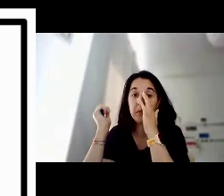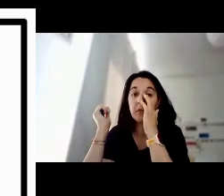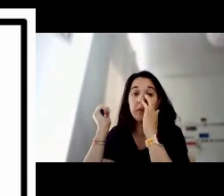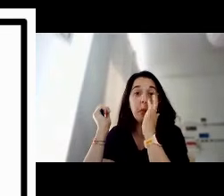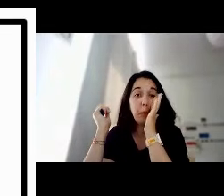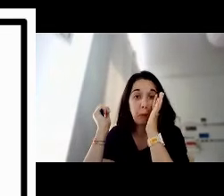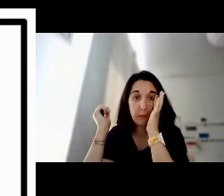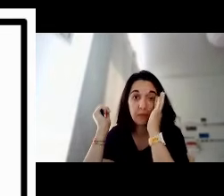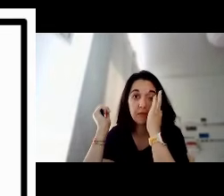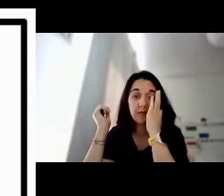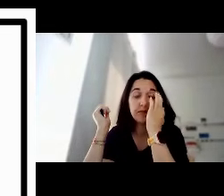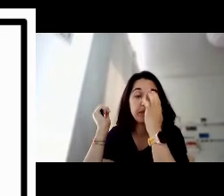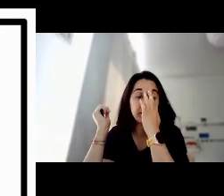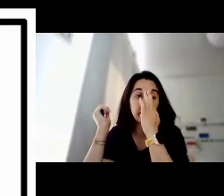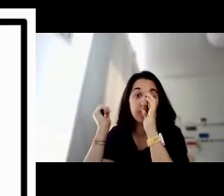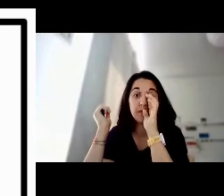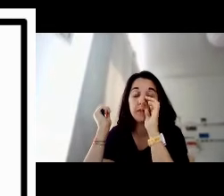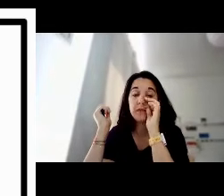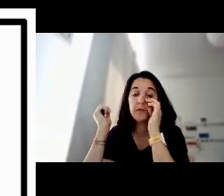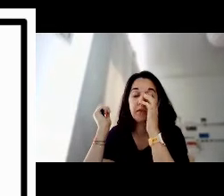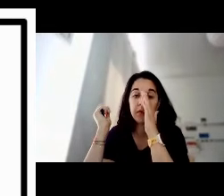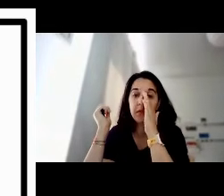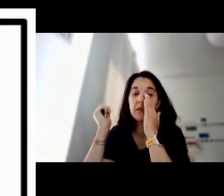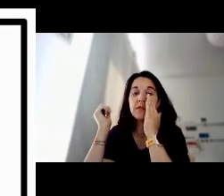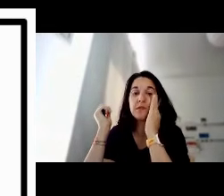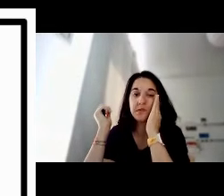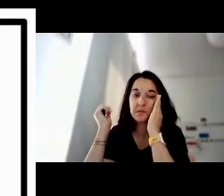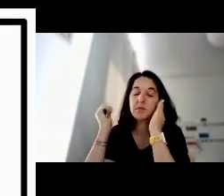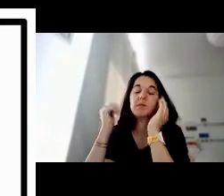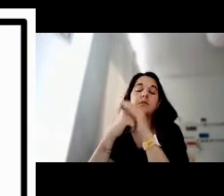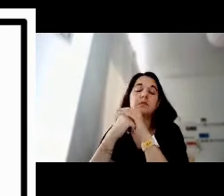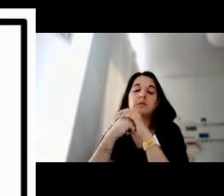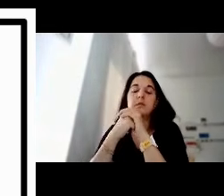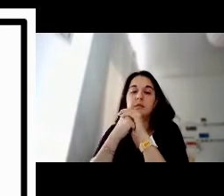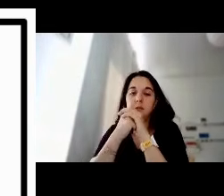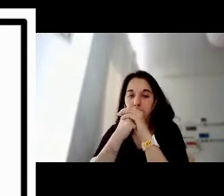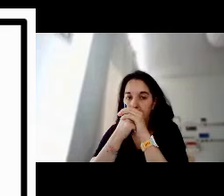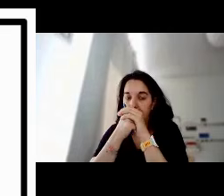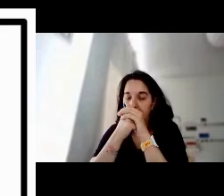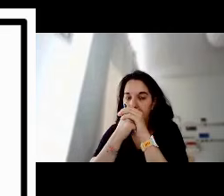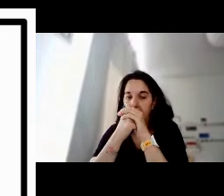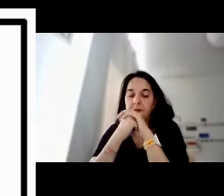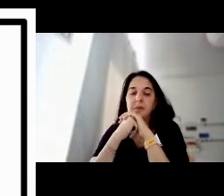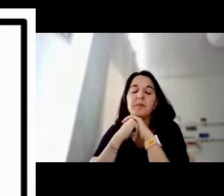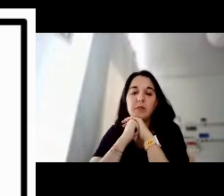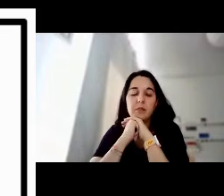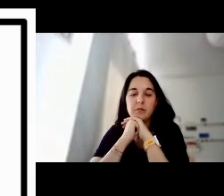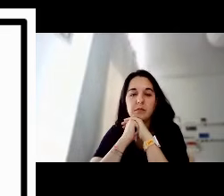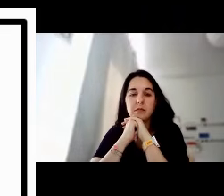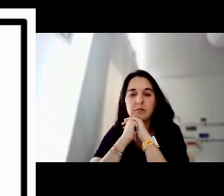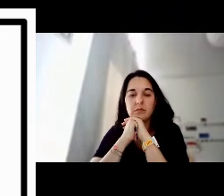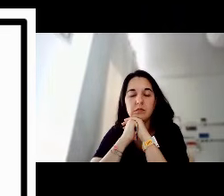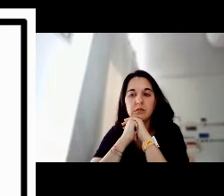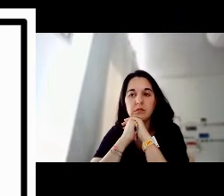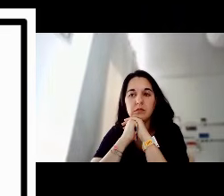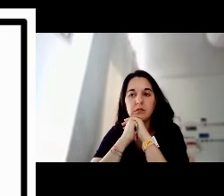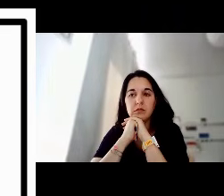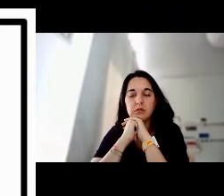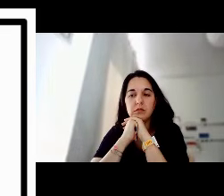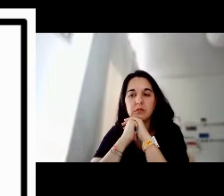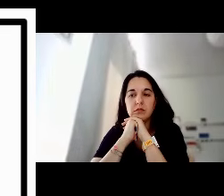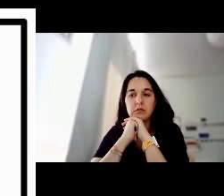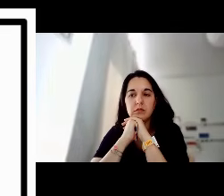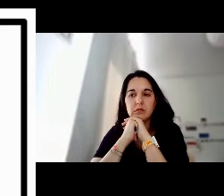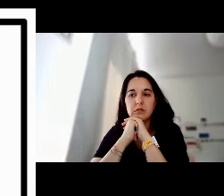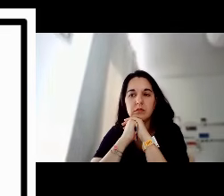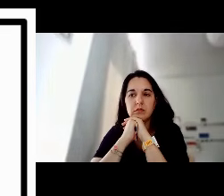included. So my work sits in a space actually quite critical of some approaches to inclusion or some easy, quick ideas about